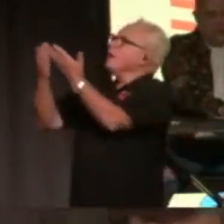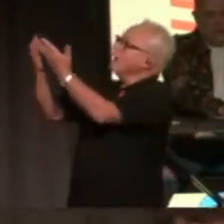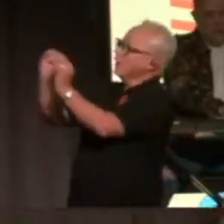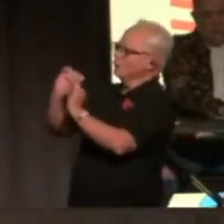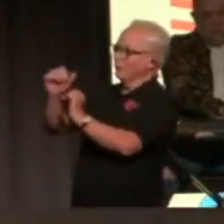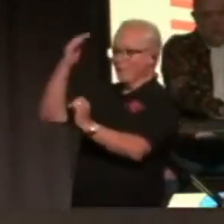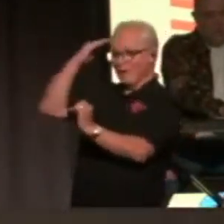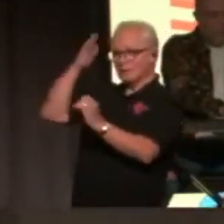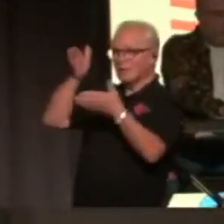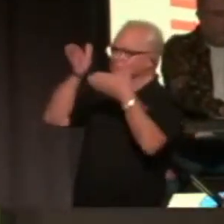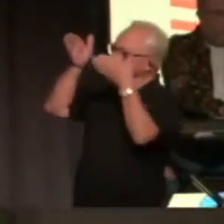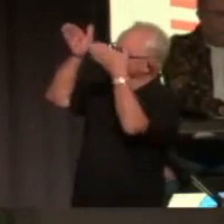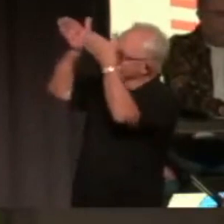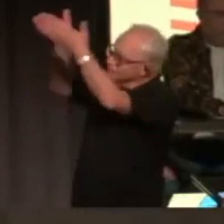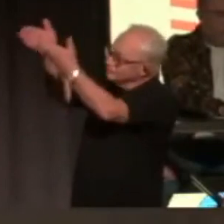head.